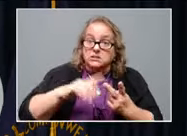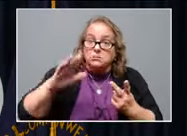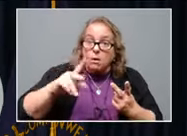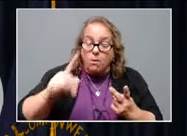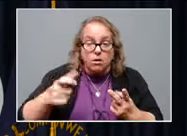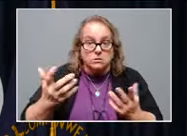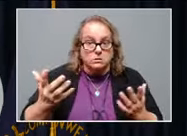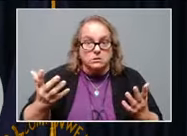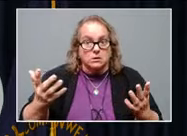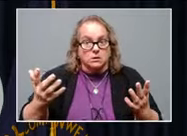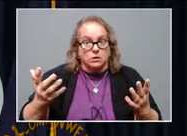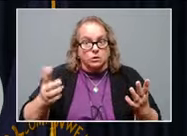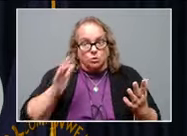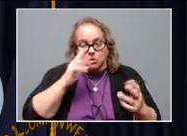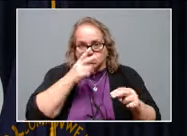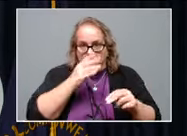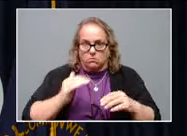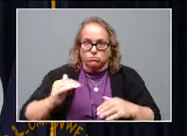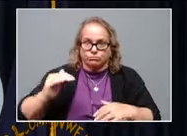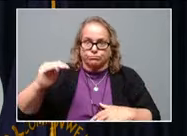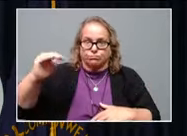be horrific.